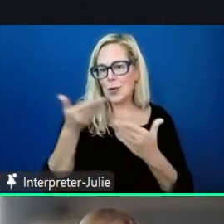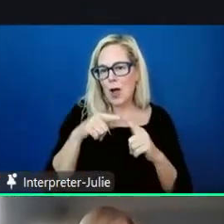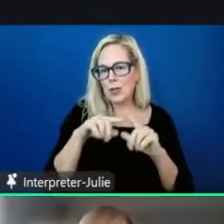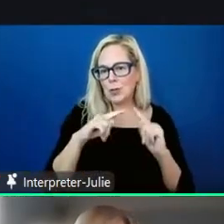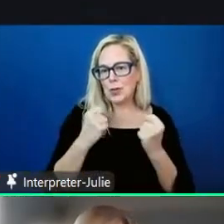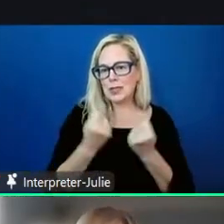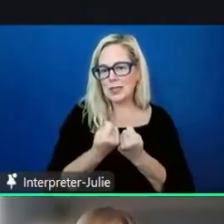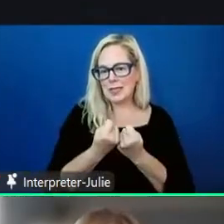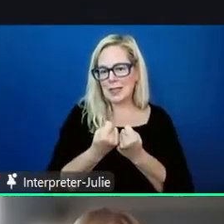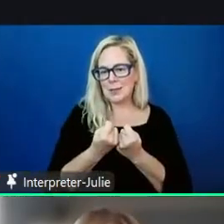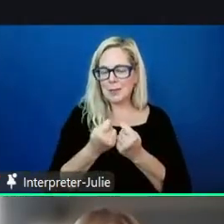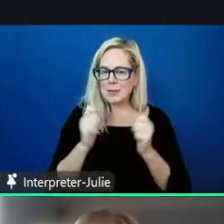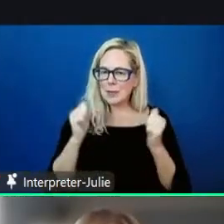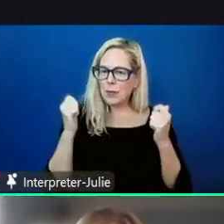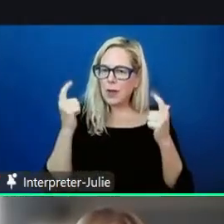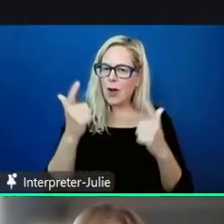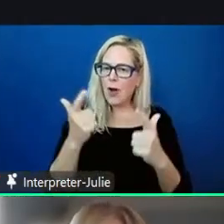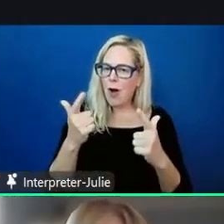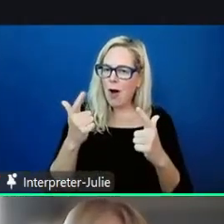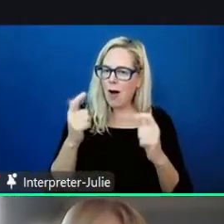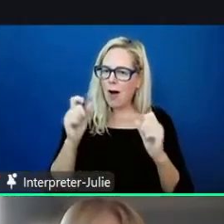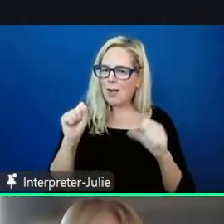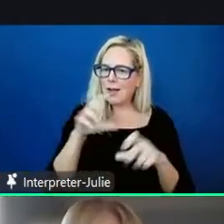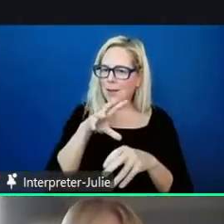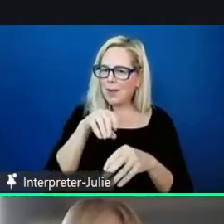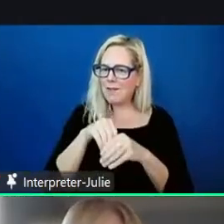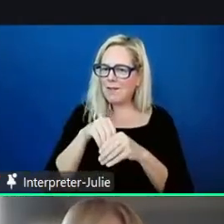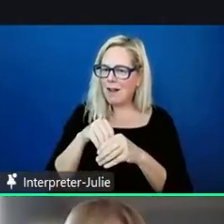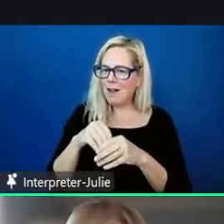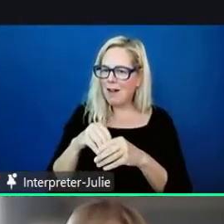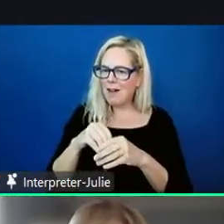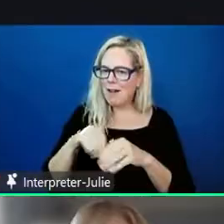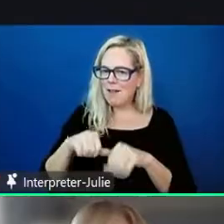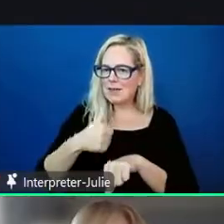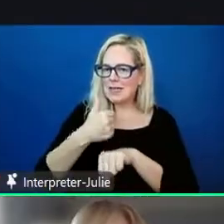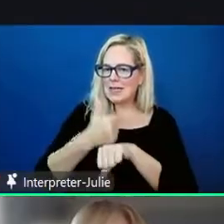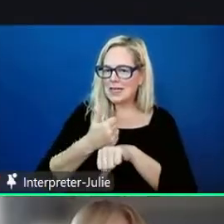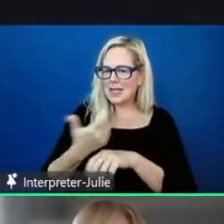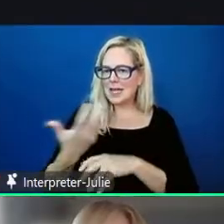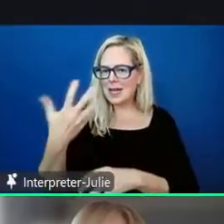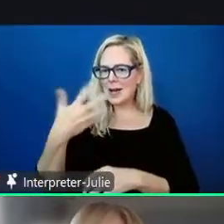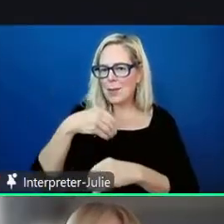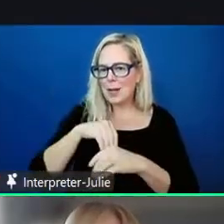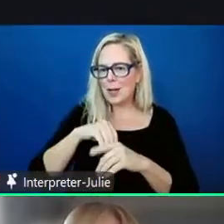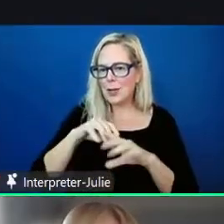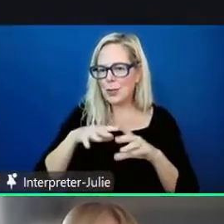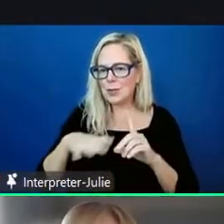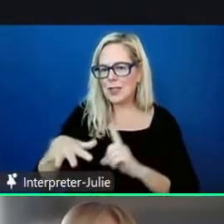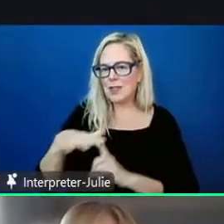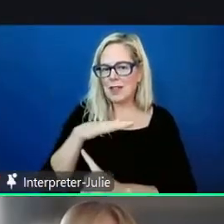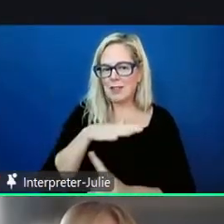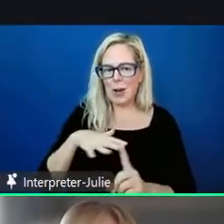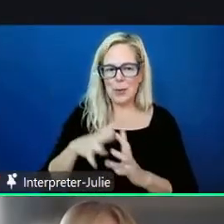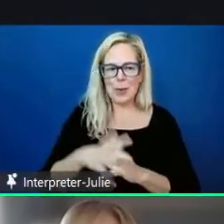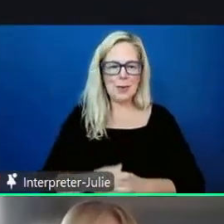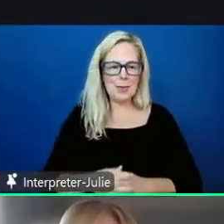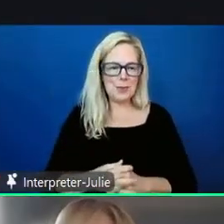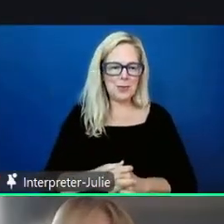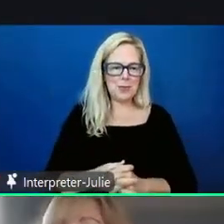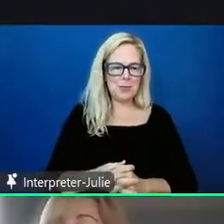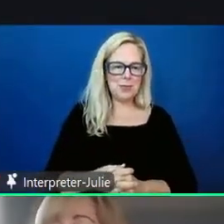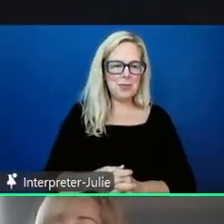everyone can create an inclusive environment for all. And then our other story centered around